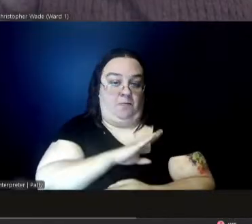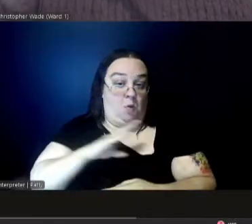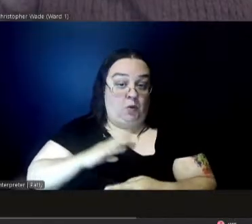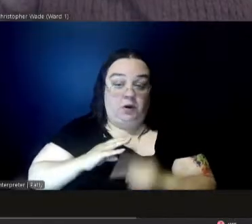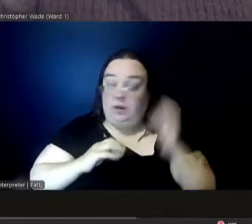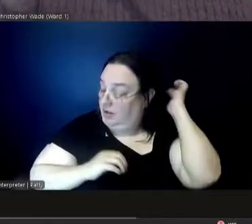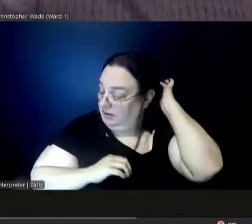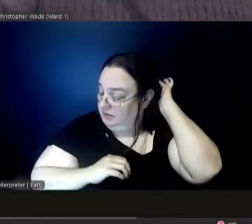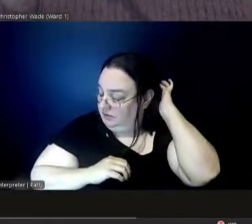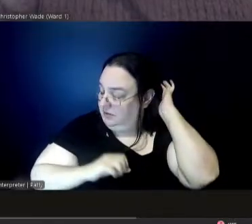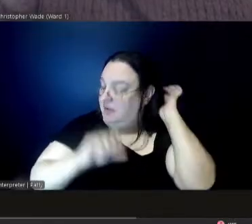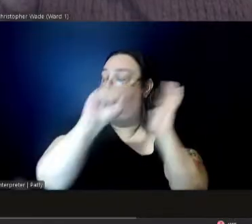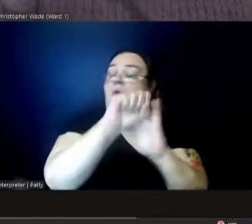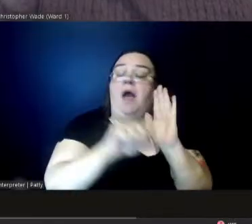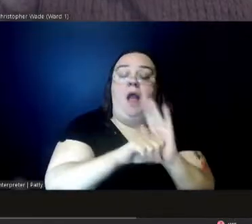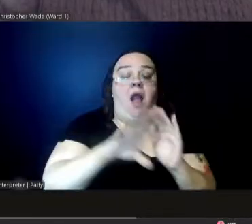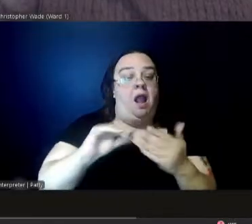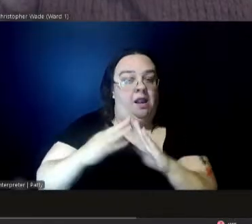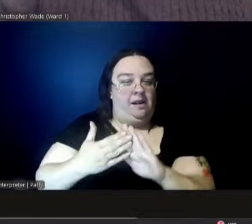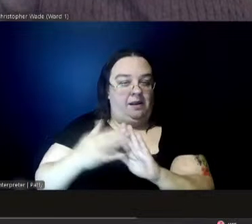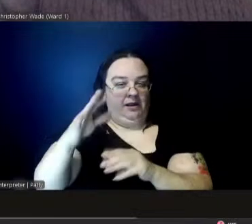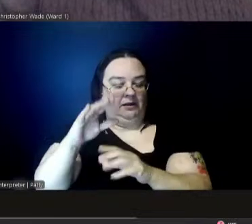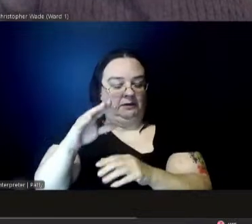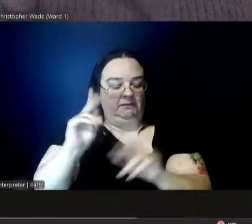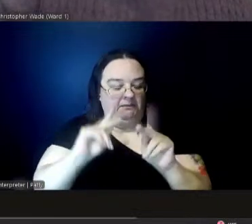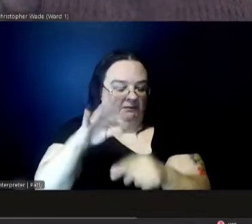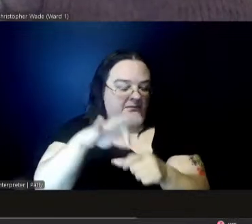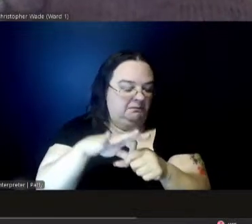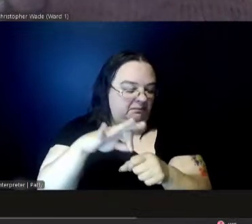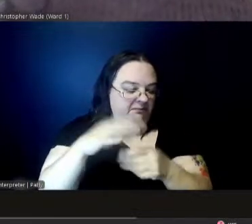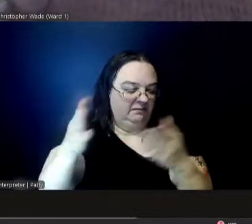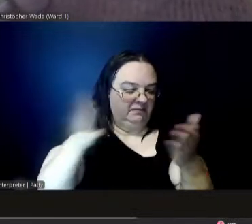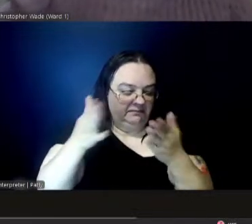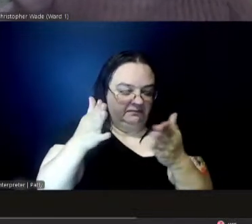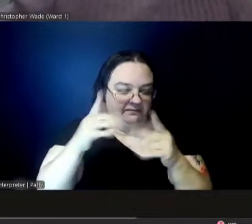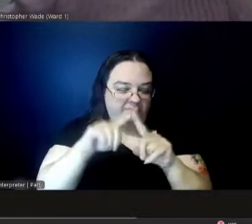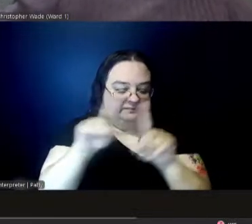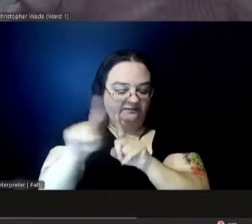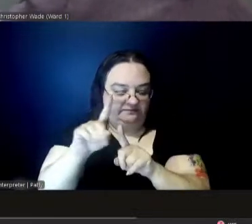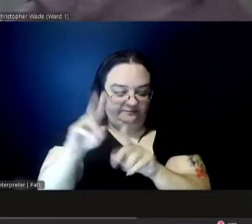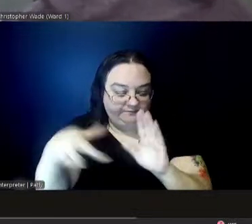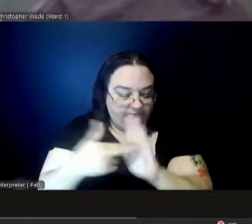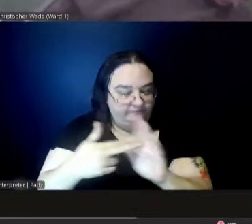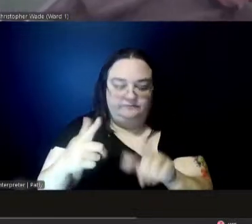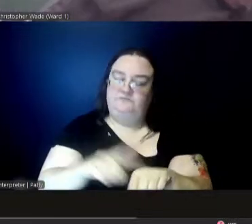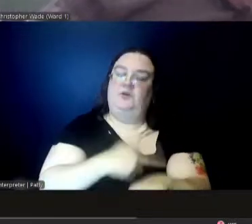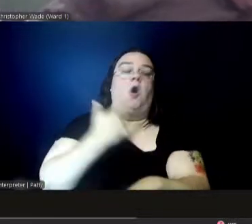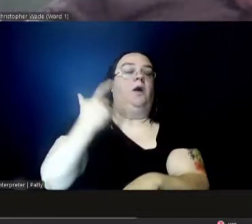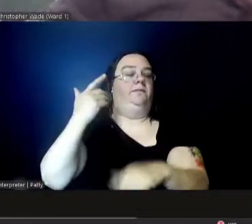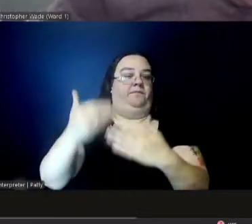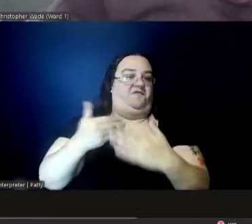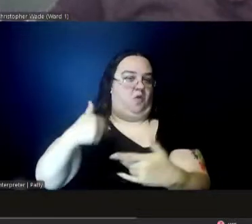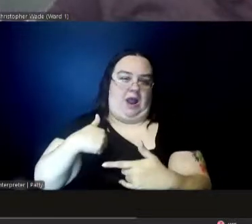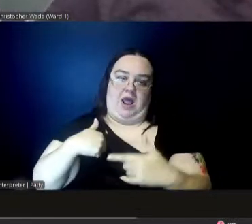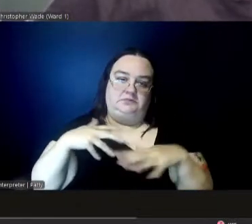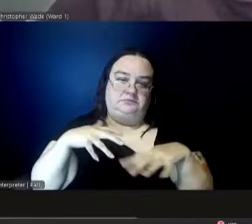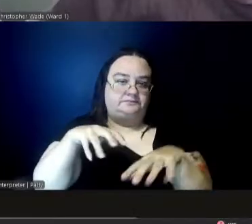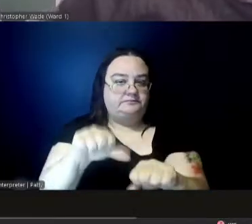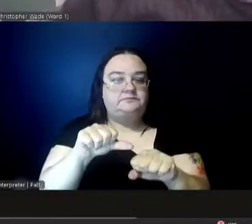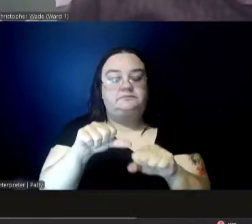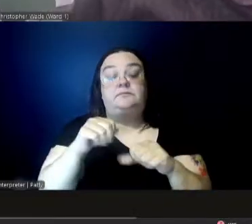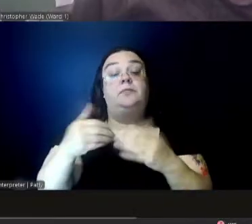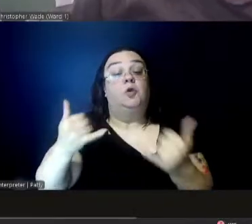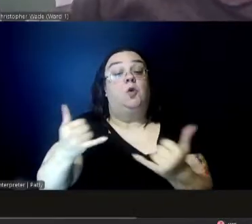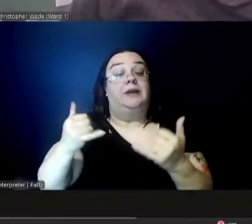State and municipal electeds have served in various capacities working for the county long before my tenure. The current executive director of